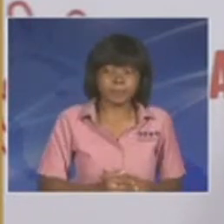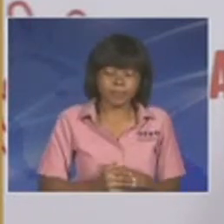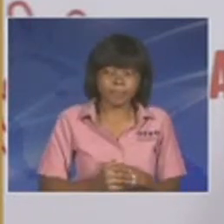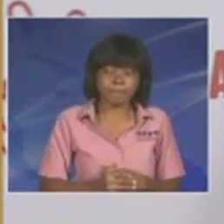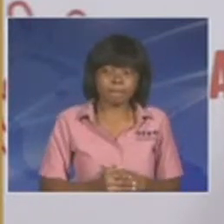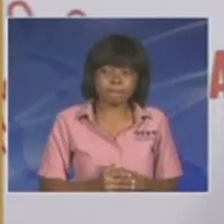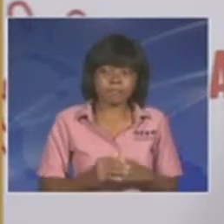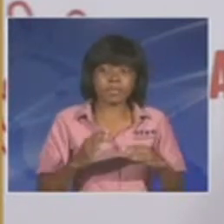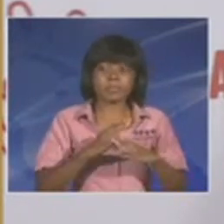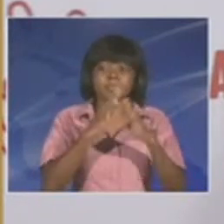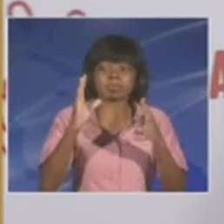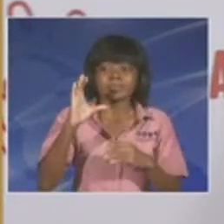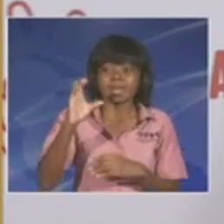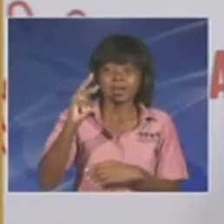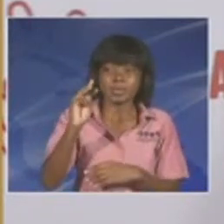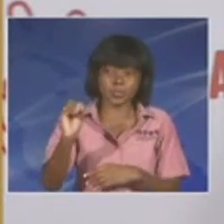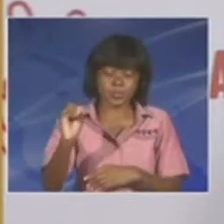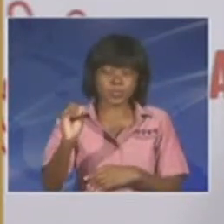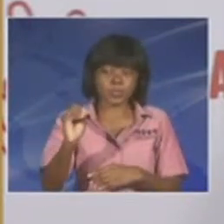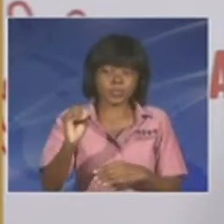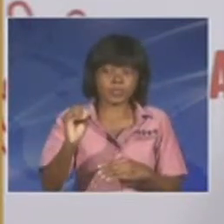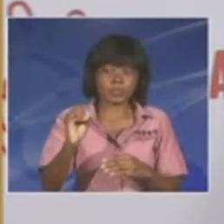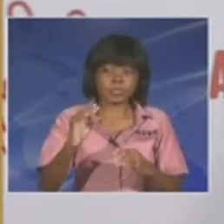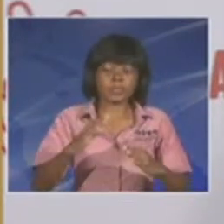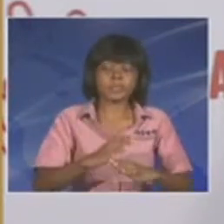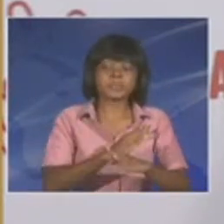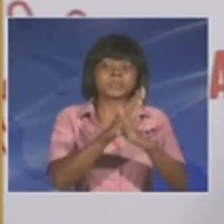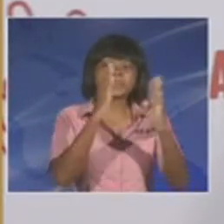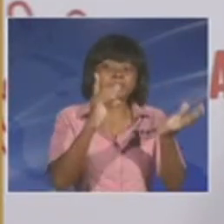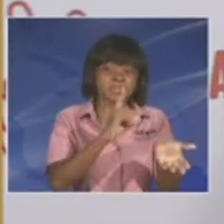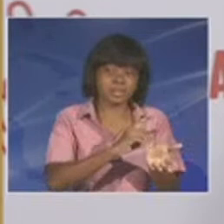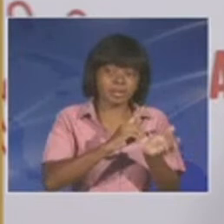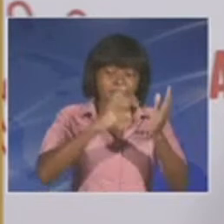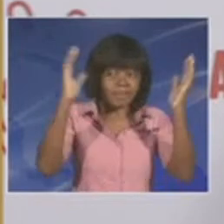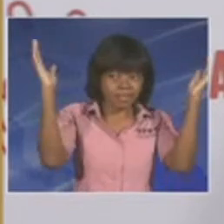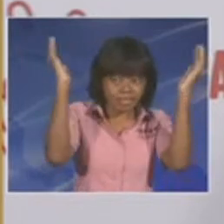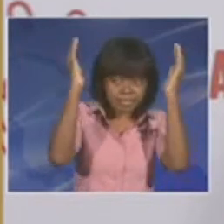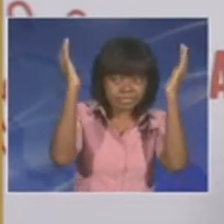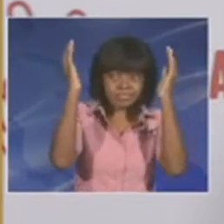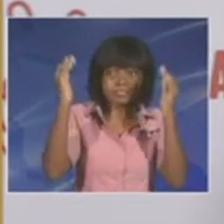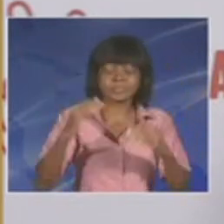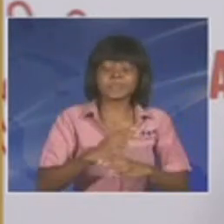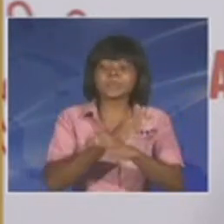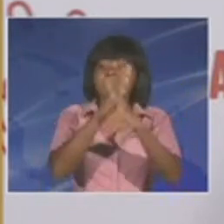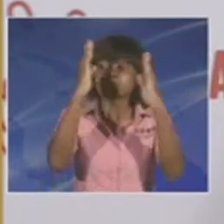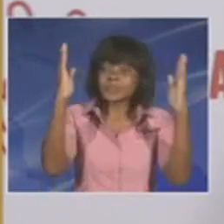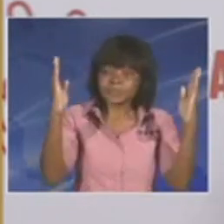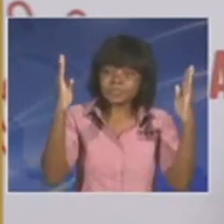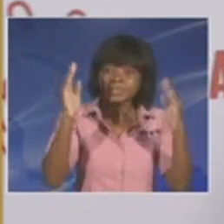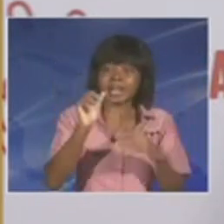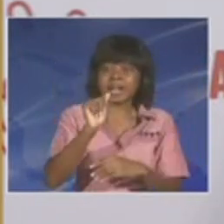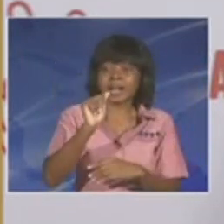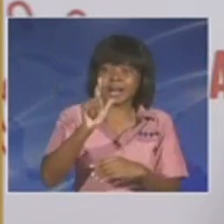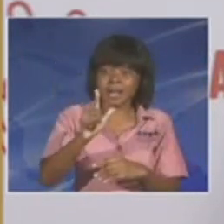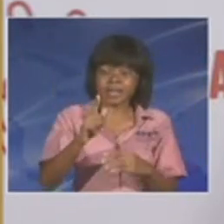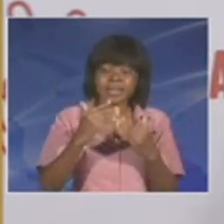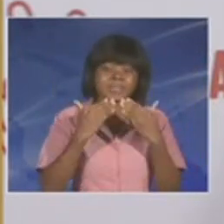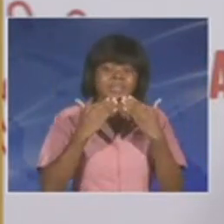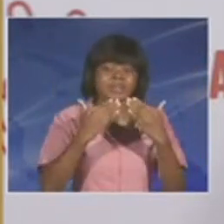morning, CMO Dr. Parasram. Good morning, Dr. Hines. Good morning, Mr. Alexander. And thank you for having me back